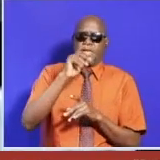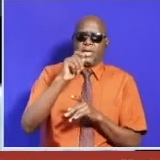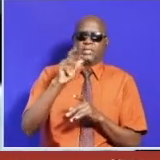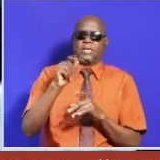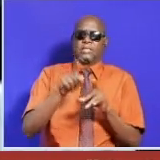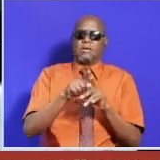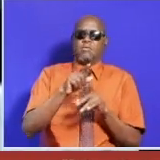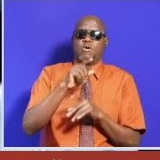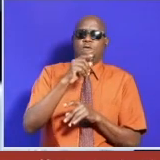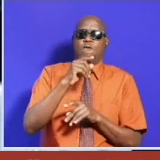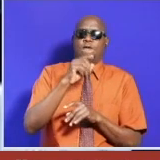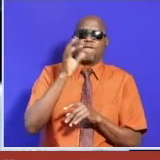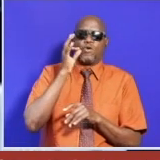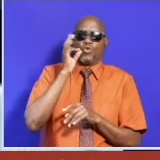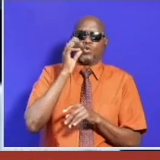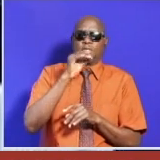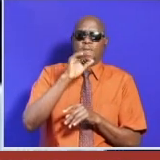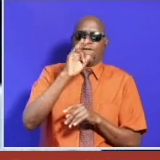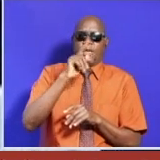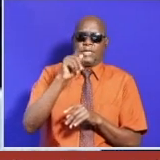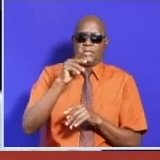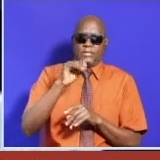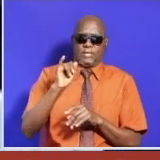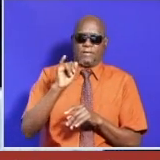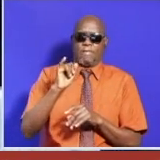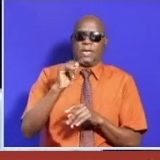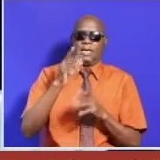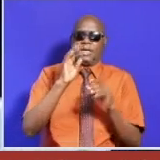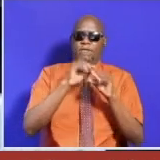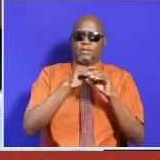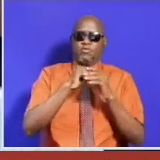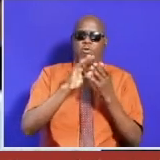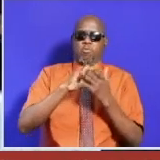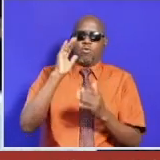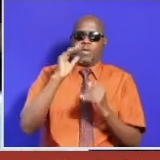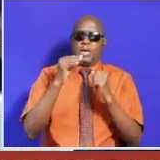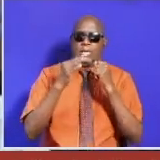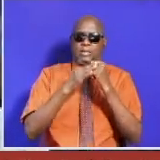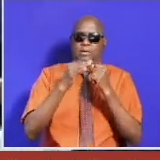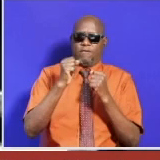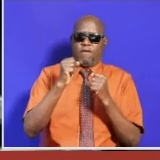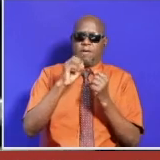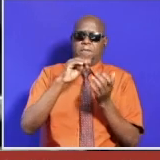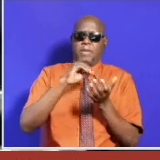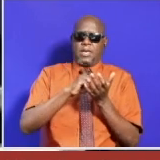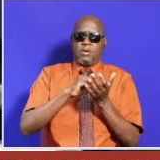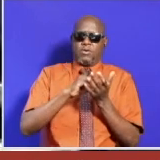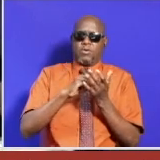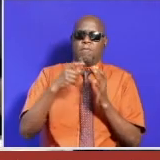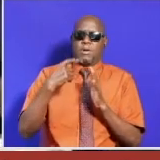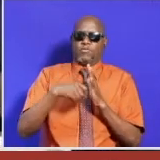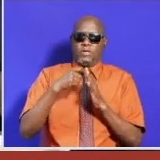Frenzy, to its portfolio. It has also included an investment of more than 85 million shillings in upgrading the manufacturing